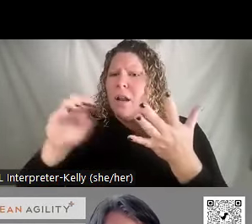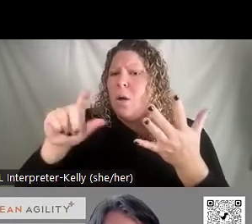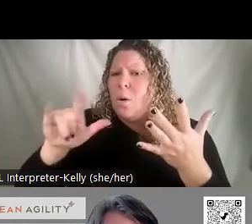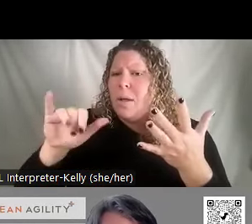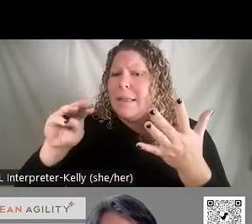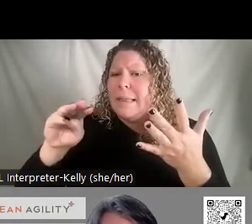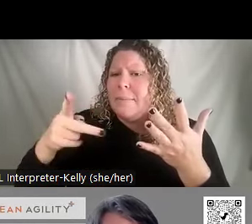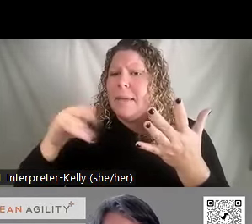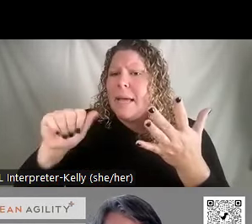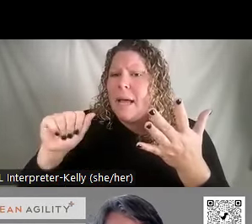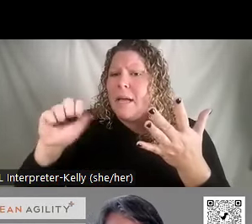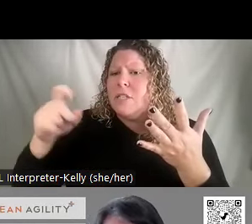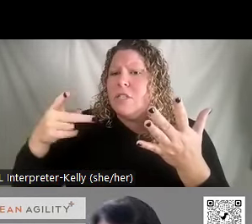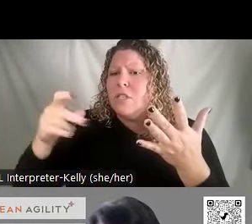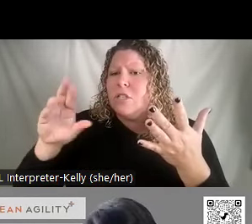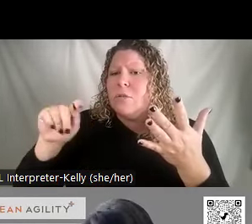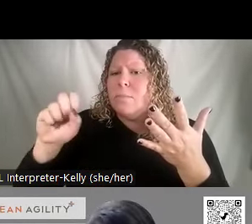Olympia